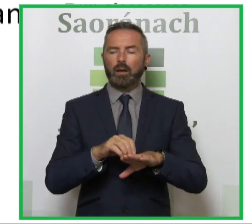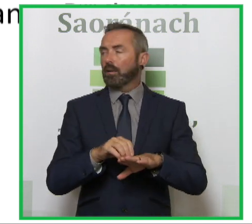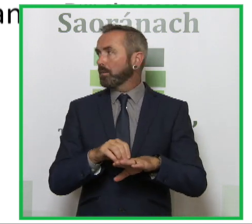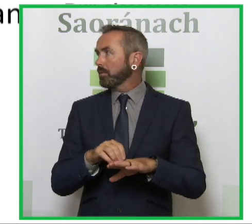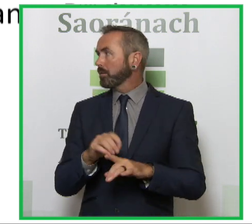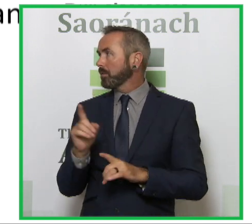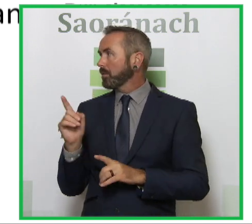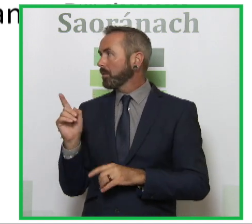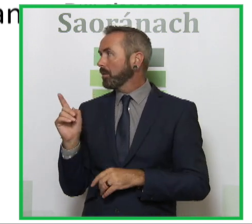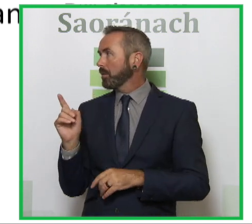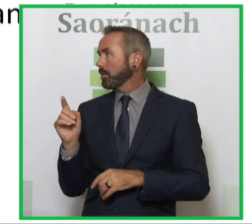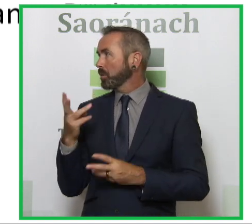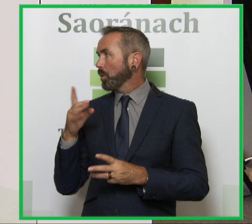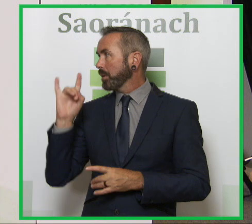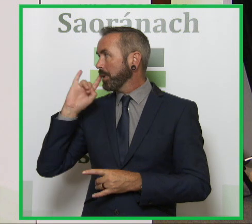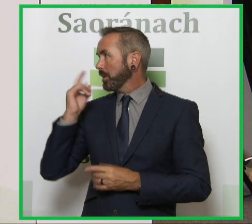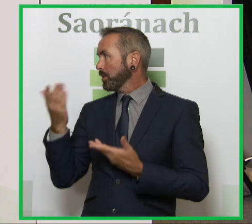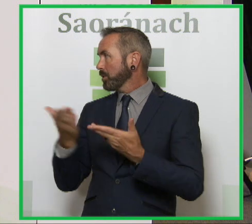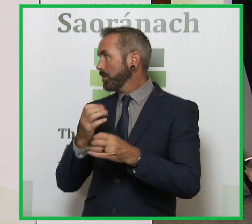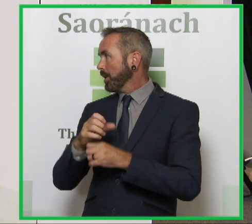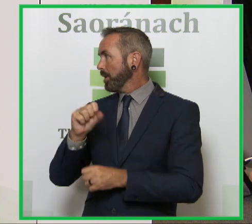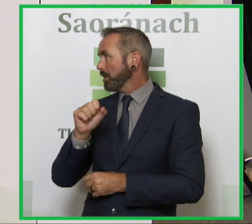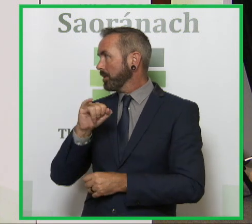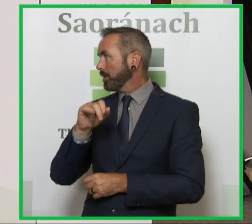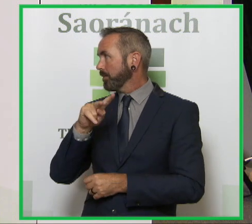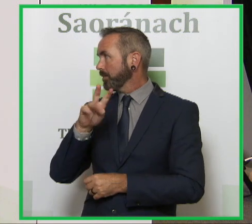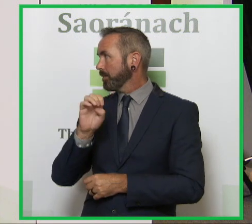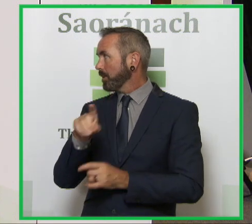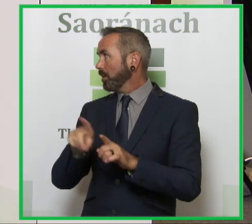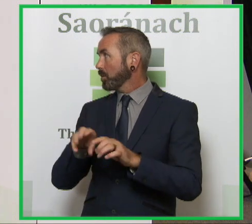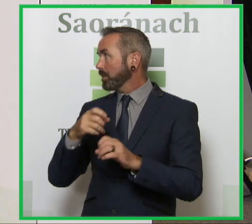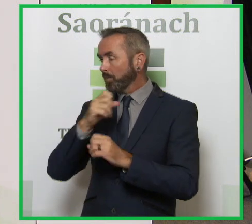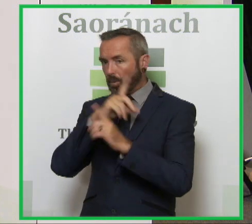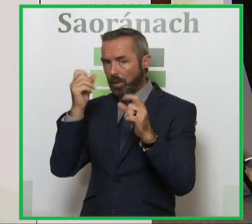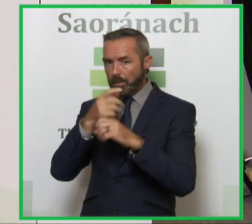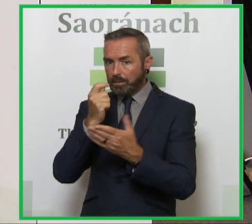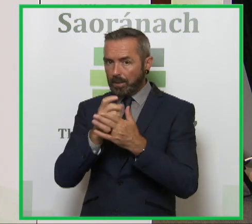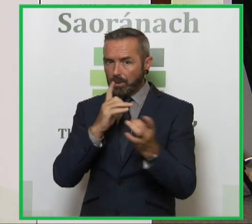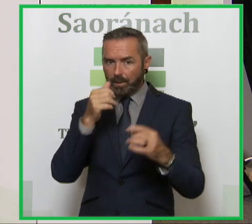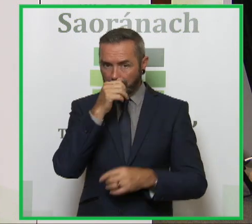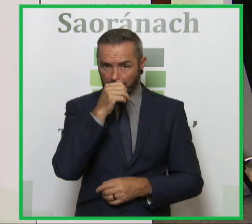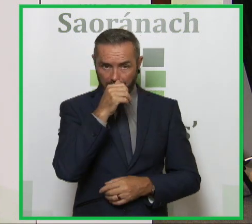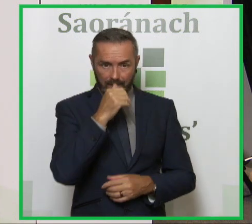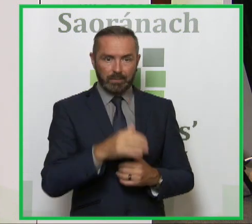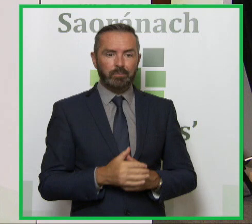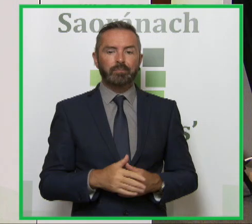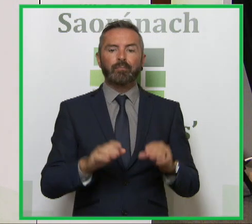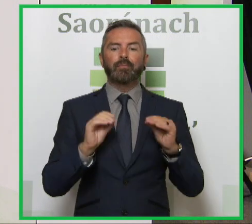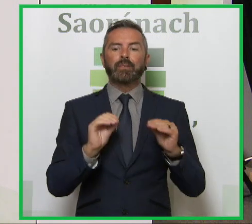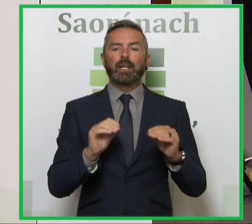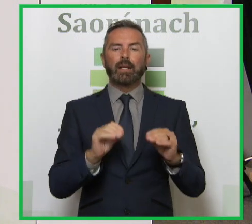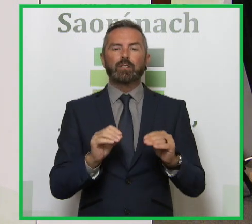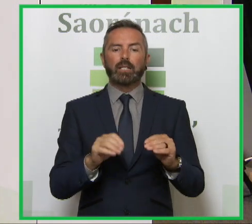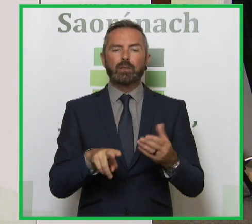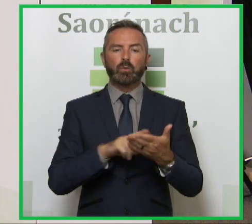Trevor, I know we want to hear the discussion with Sive as well, so just be conscious of time. Yeah, okay. Slides. So education,